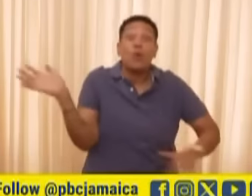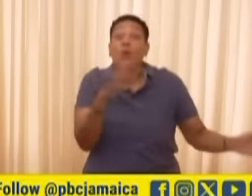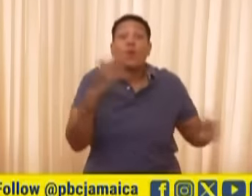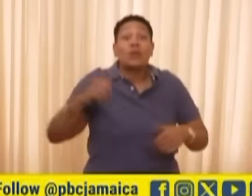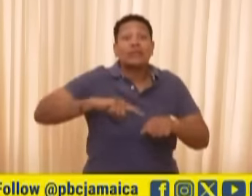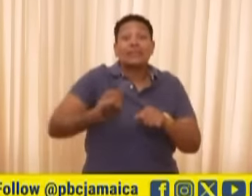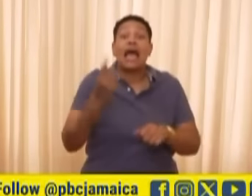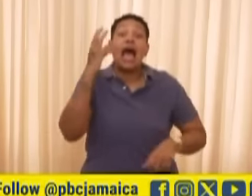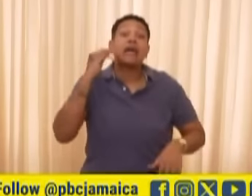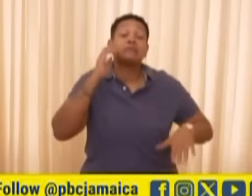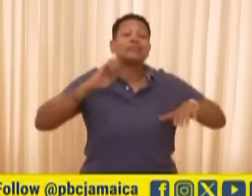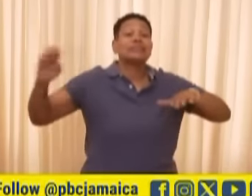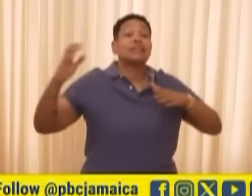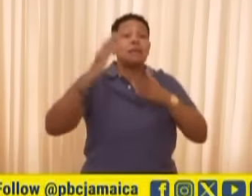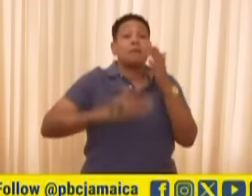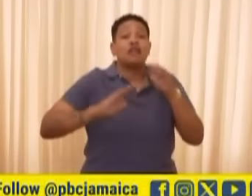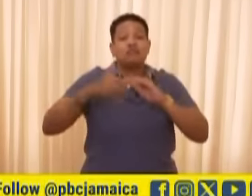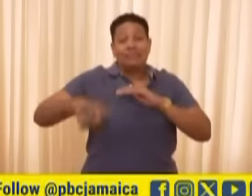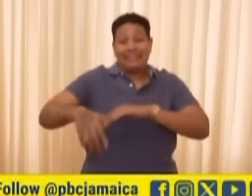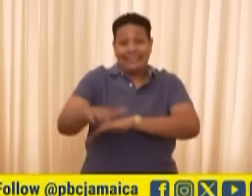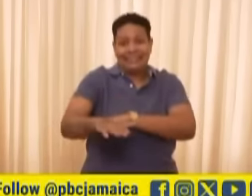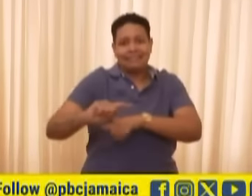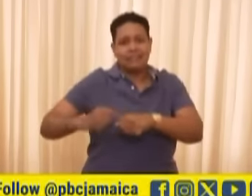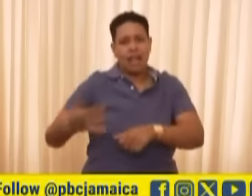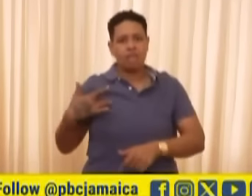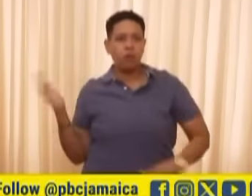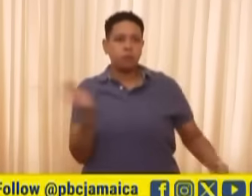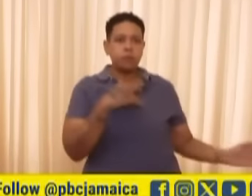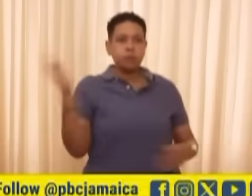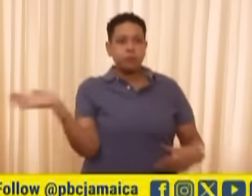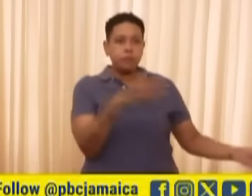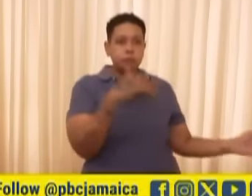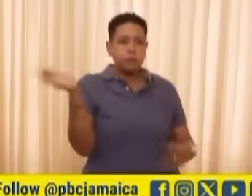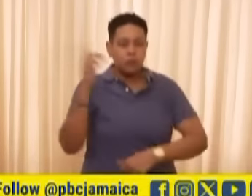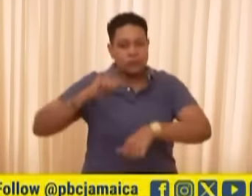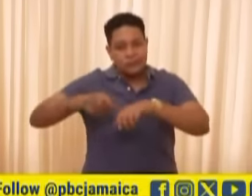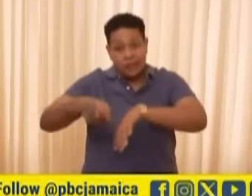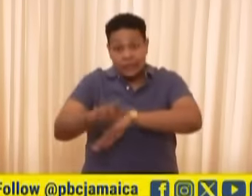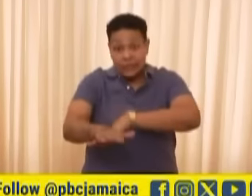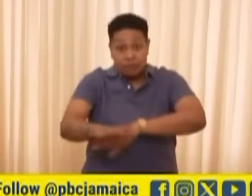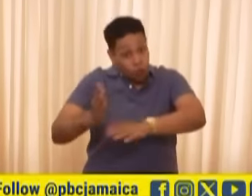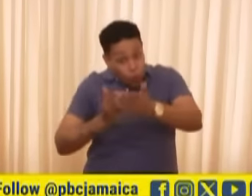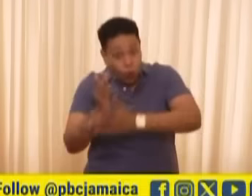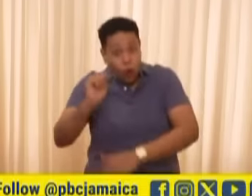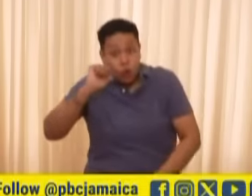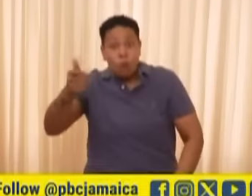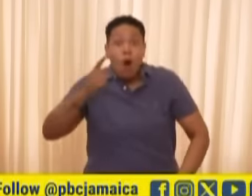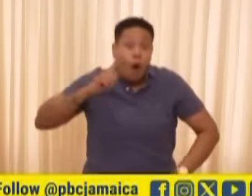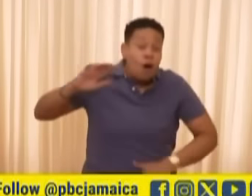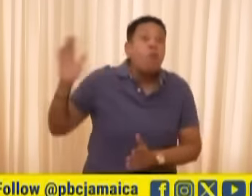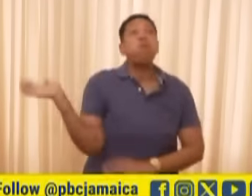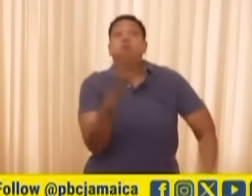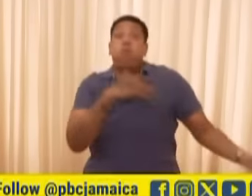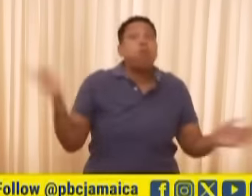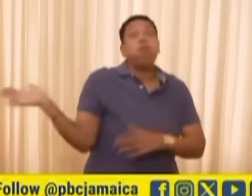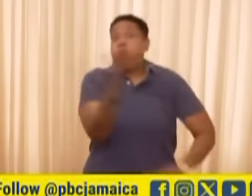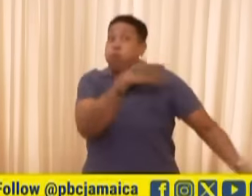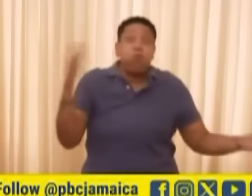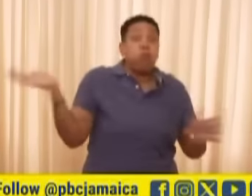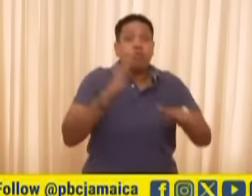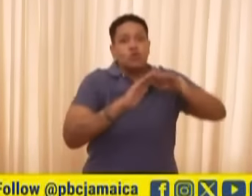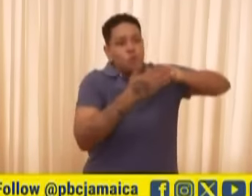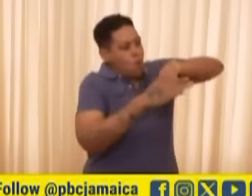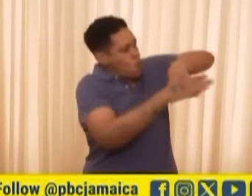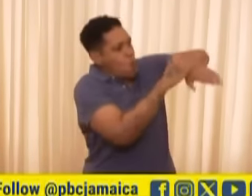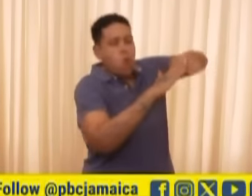experienced in eastern parts of the island by this evening. And then as we go through tomorrow, those storm force winds will continue right across the country.